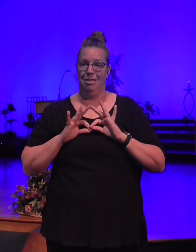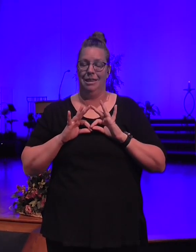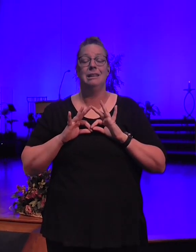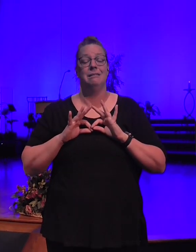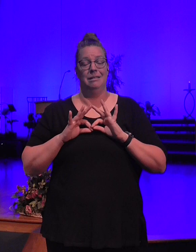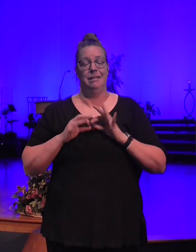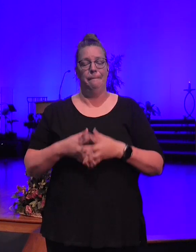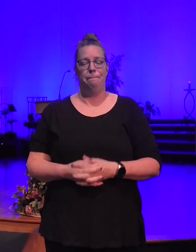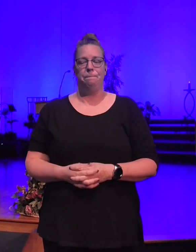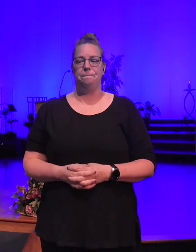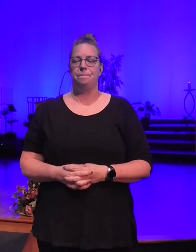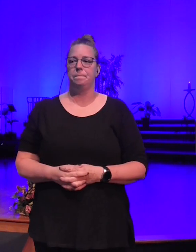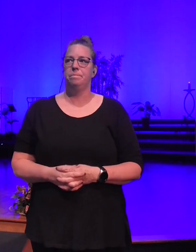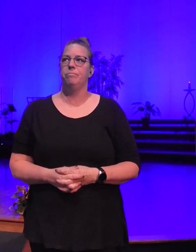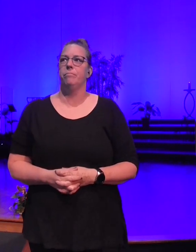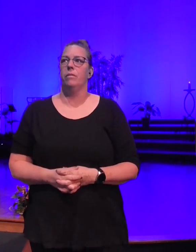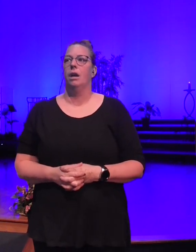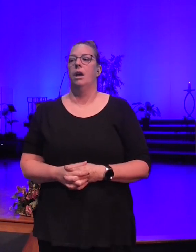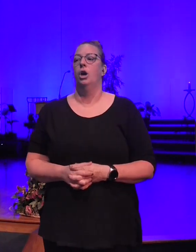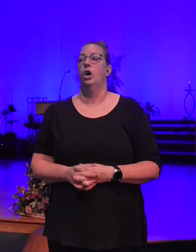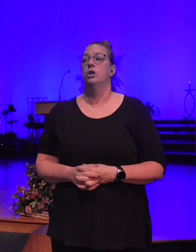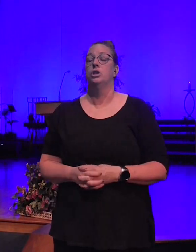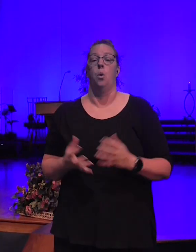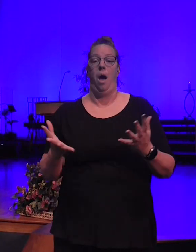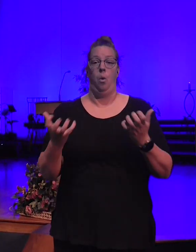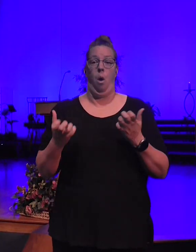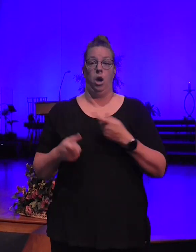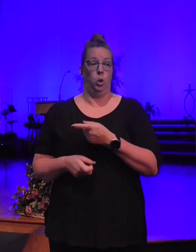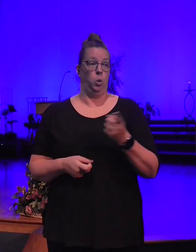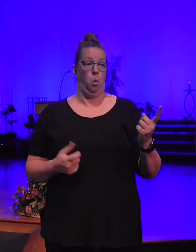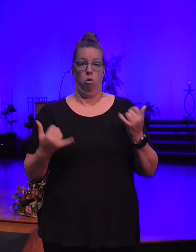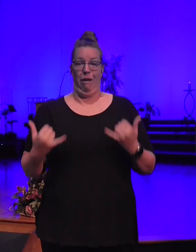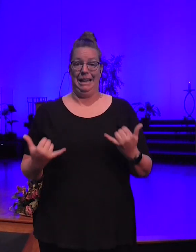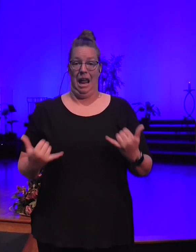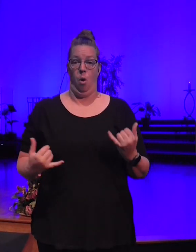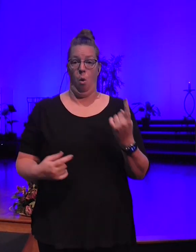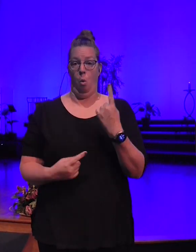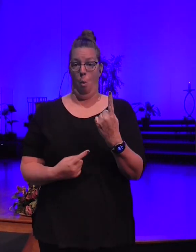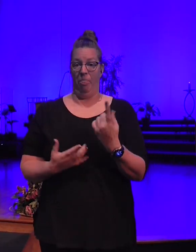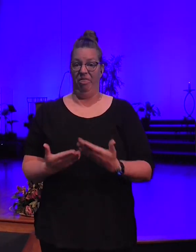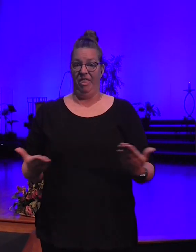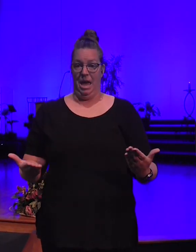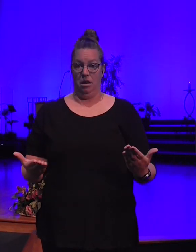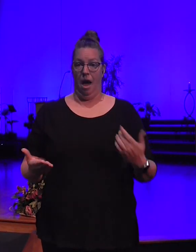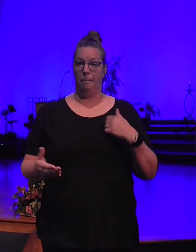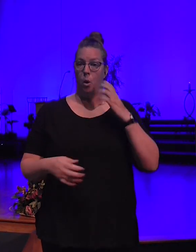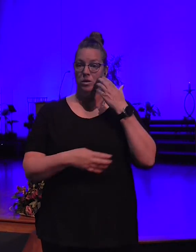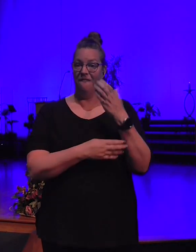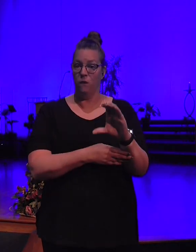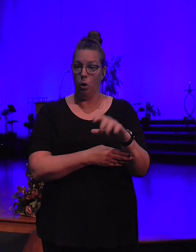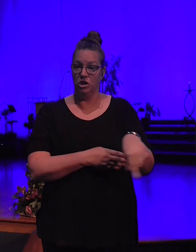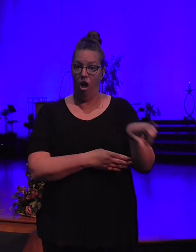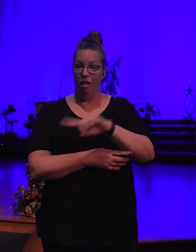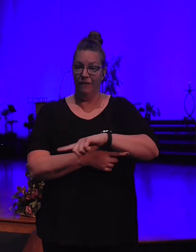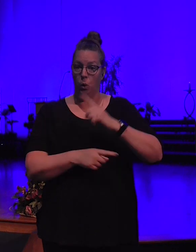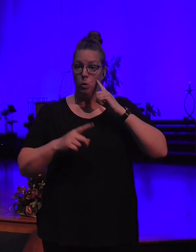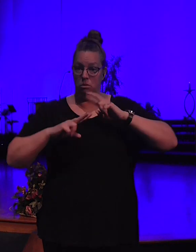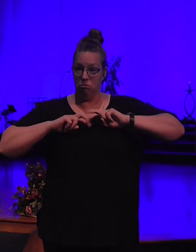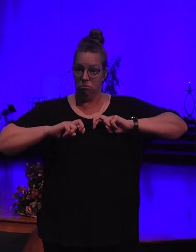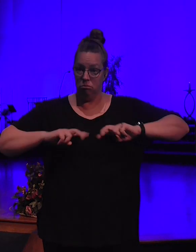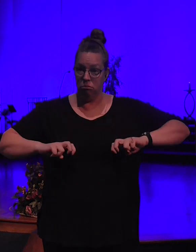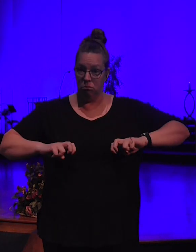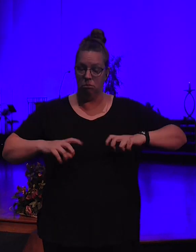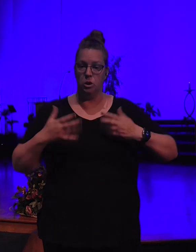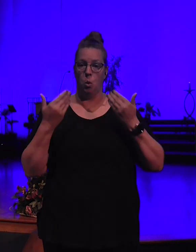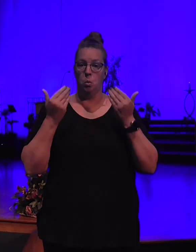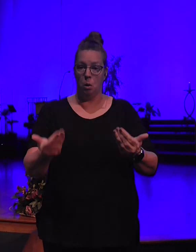just want you to do one thing for me right now. I'm going to force you to go inside for a moment. I'd like you to